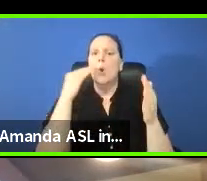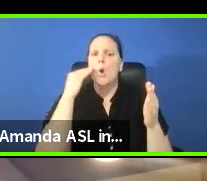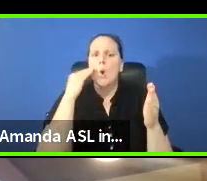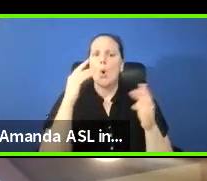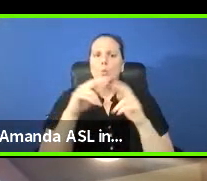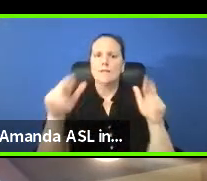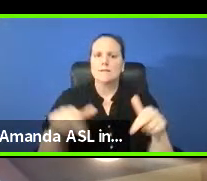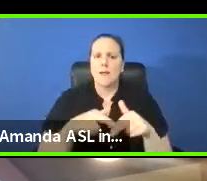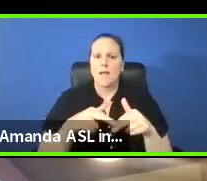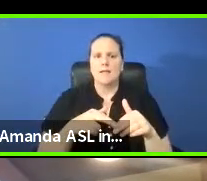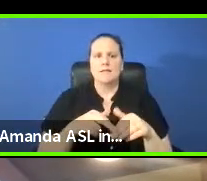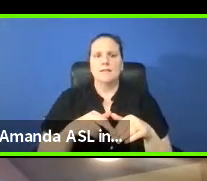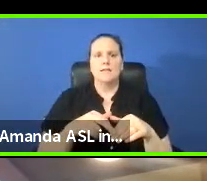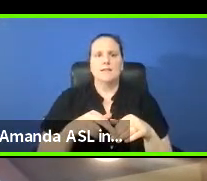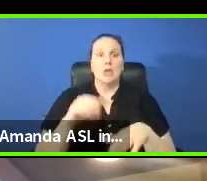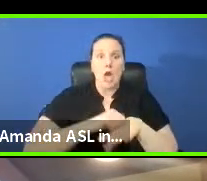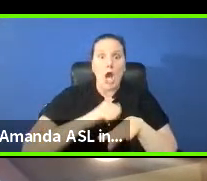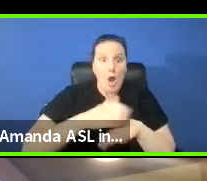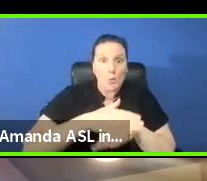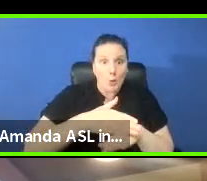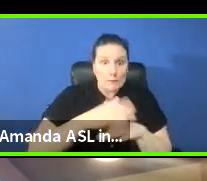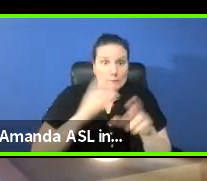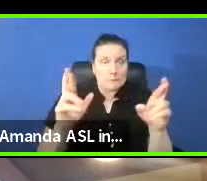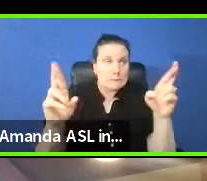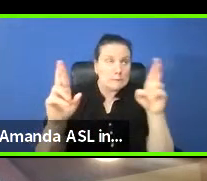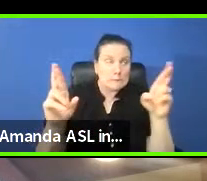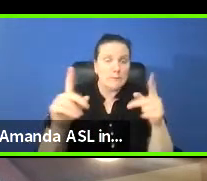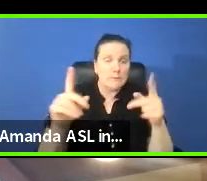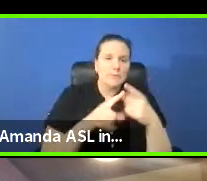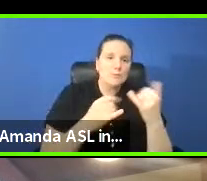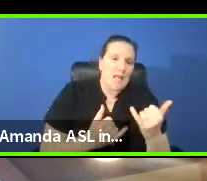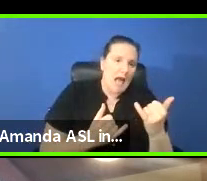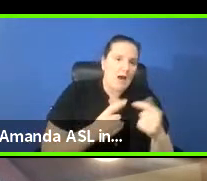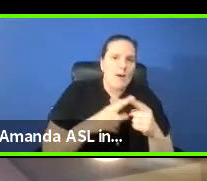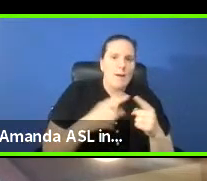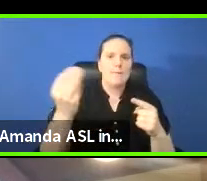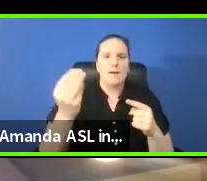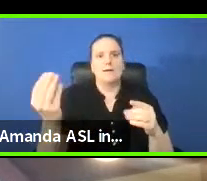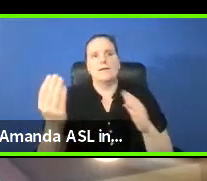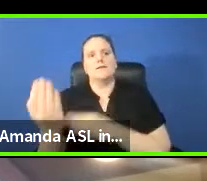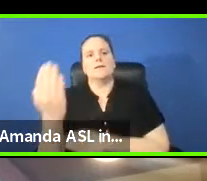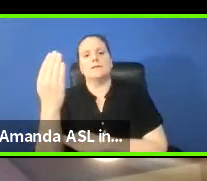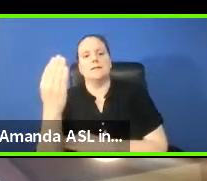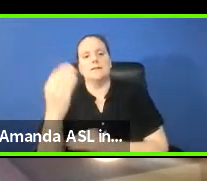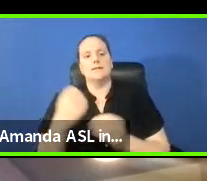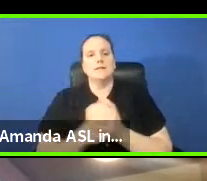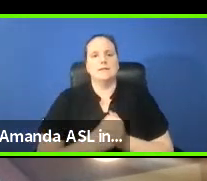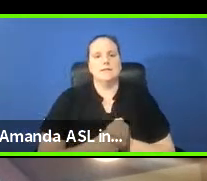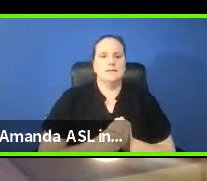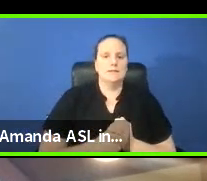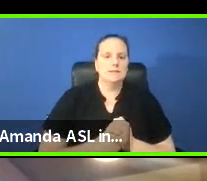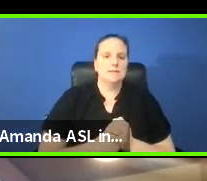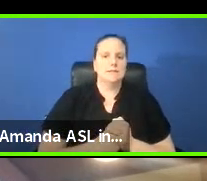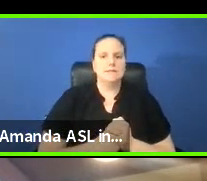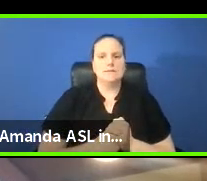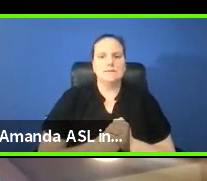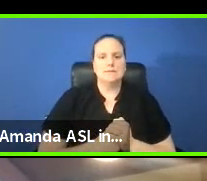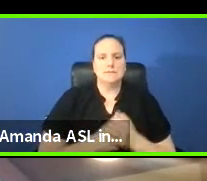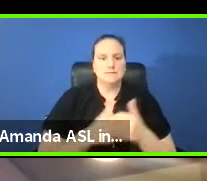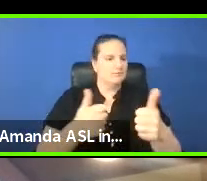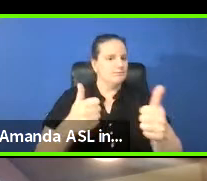in, knock on wood, between now and Monday morning. Okay, thank you. You're welcome.